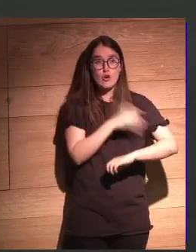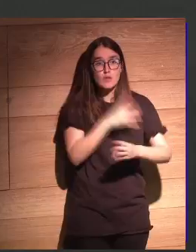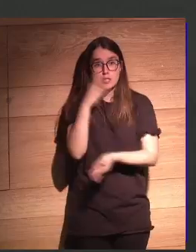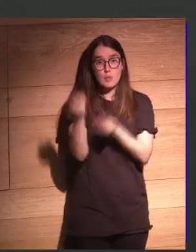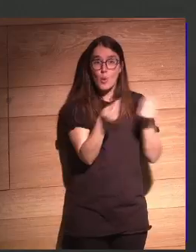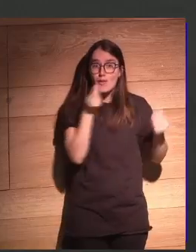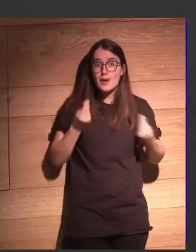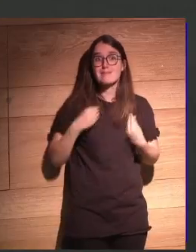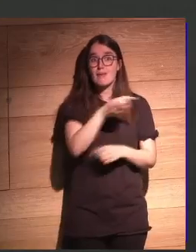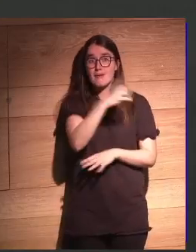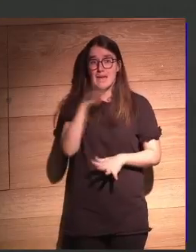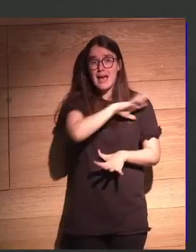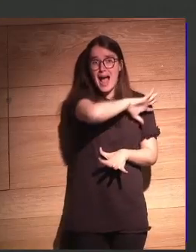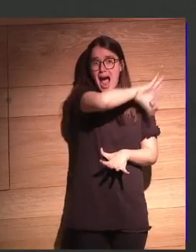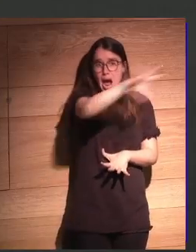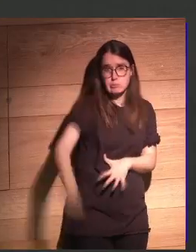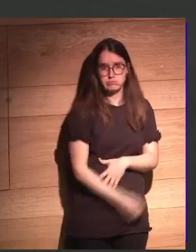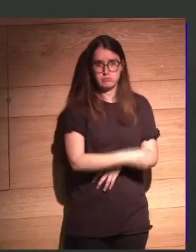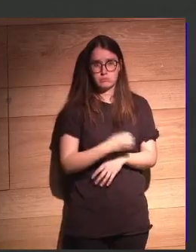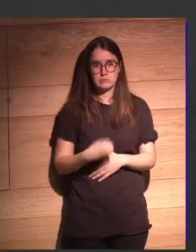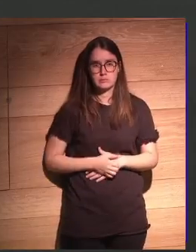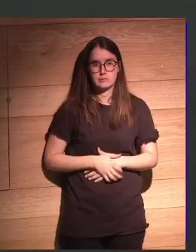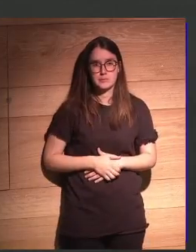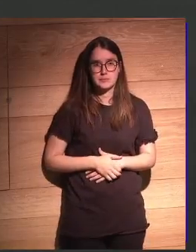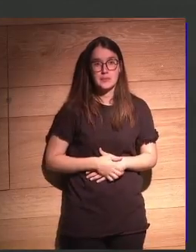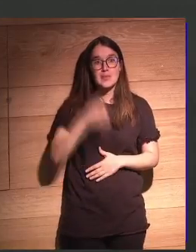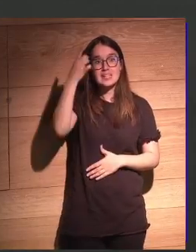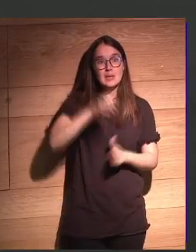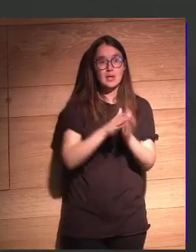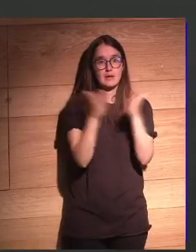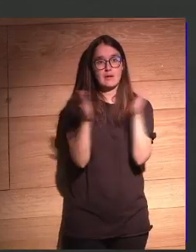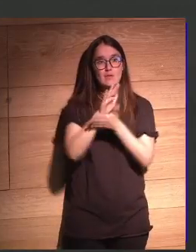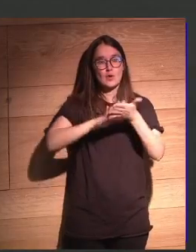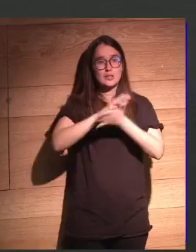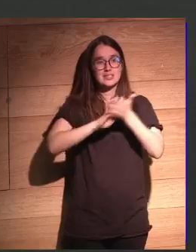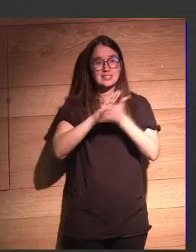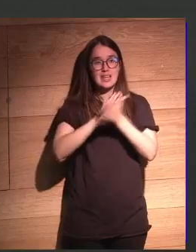housing goes beyond that, and we're letting all these investment trusts to